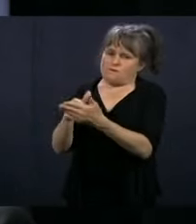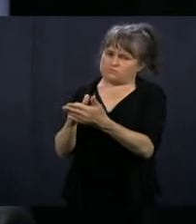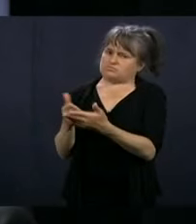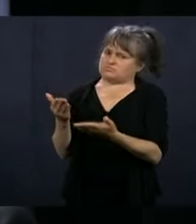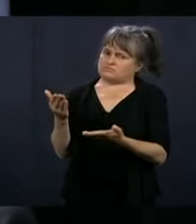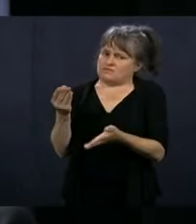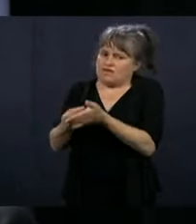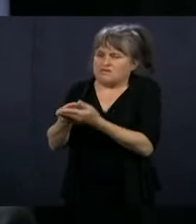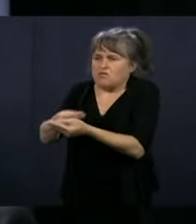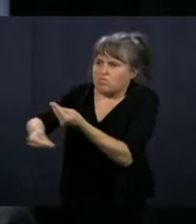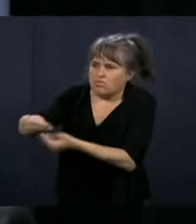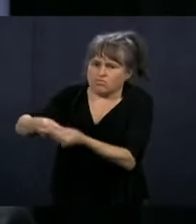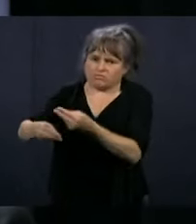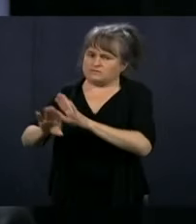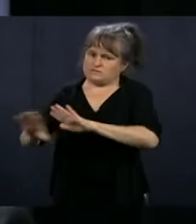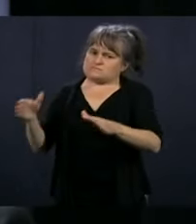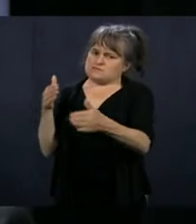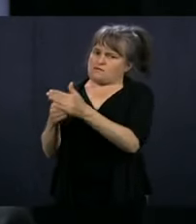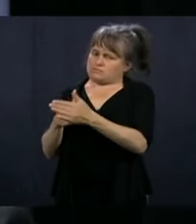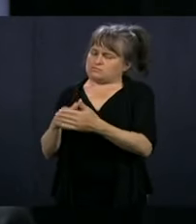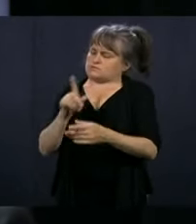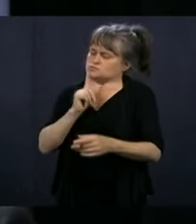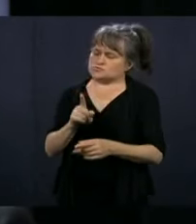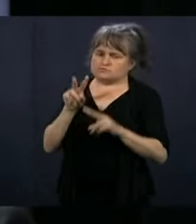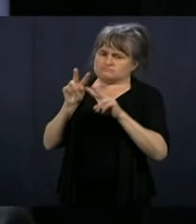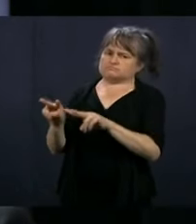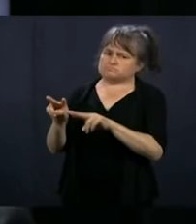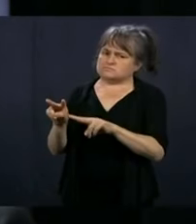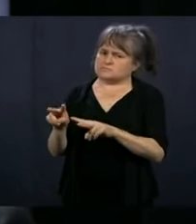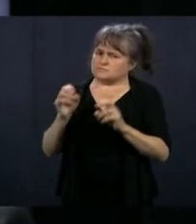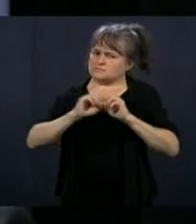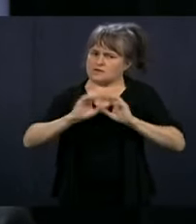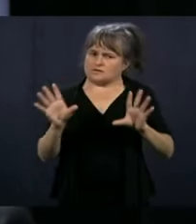not to be corruption. You